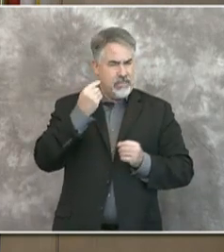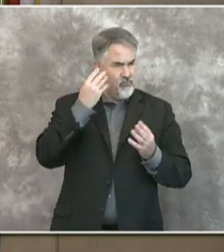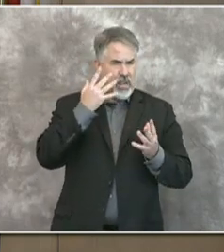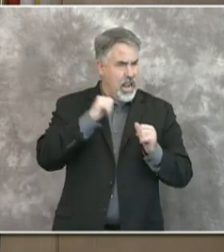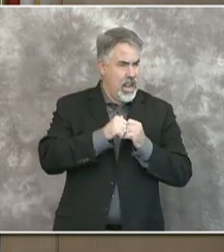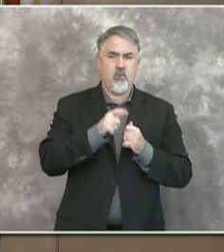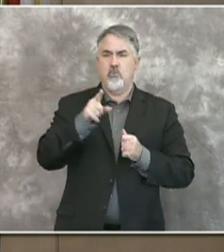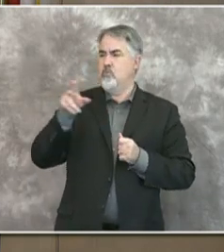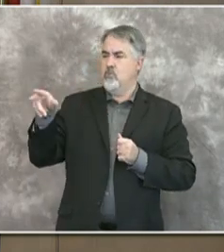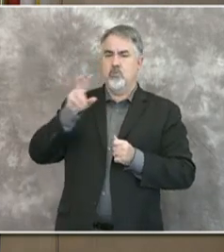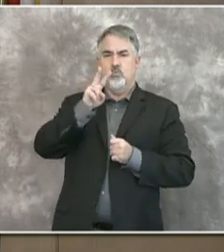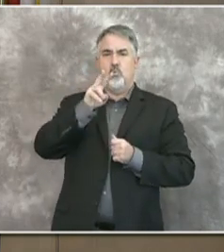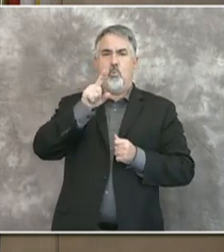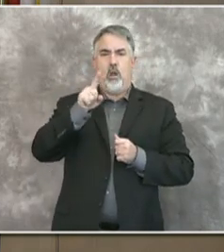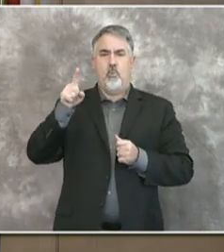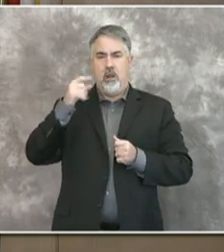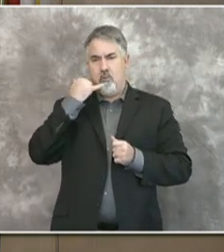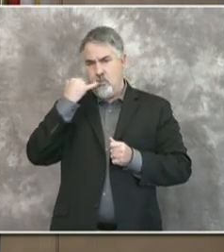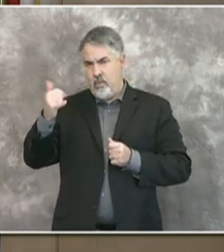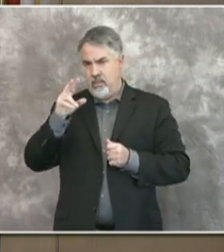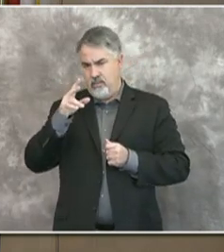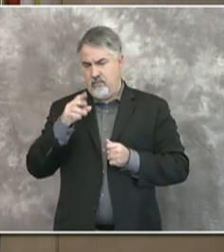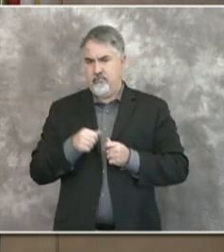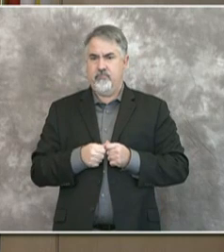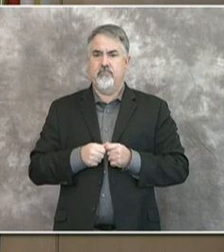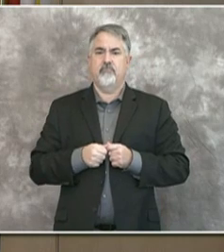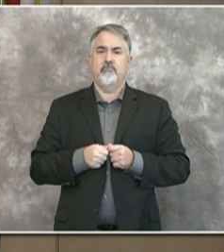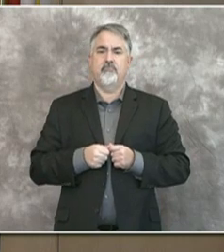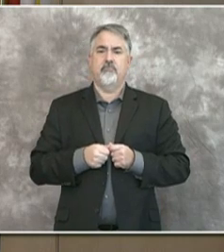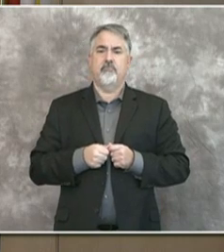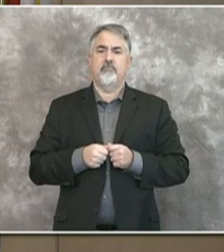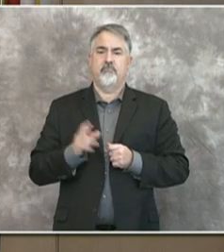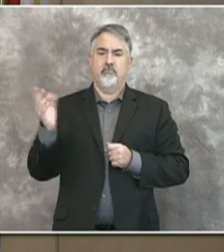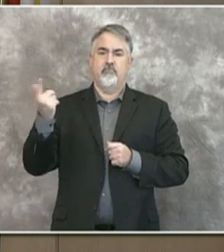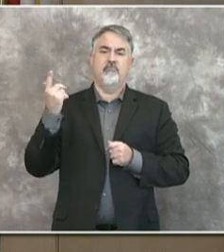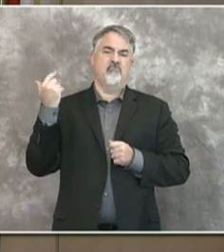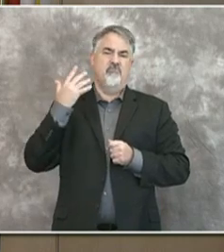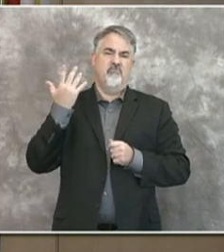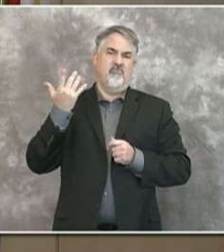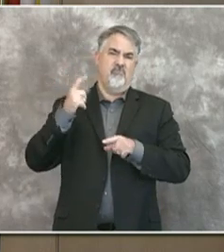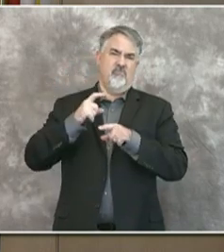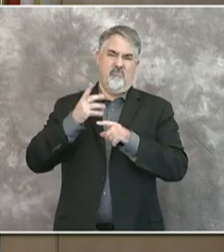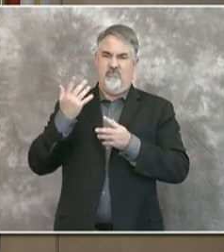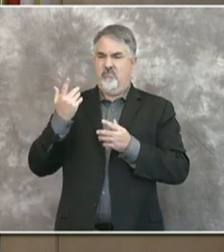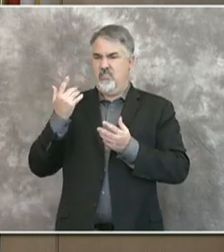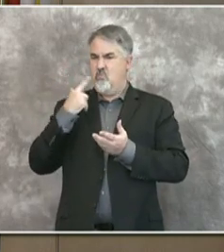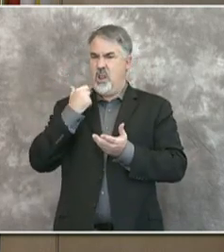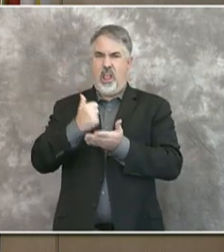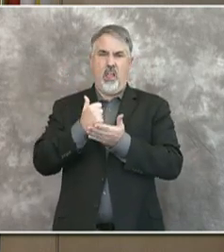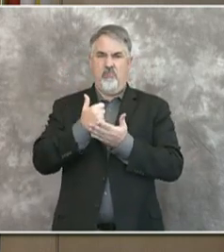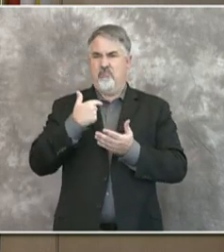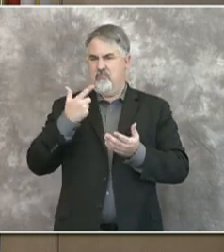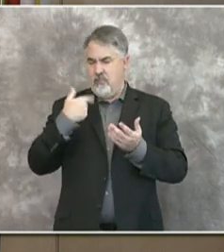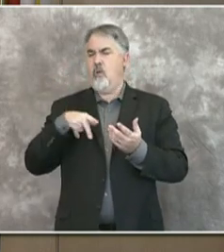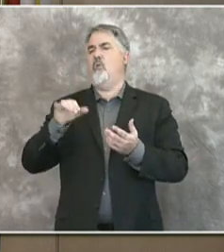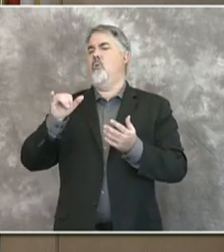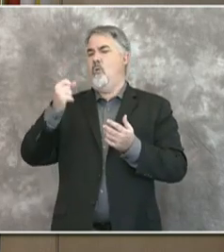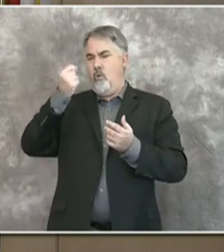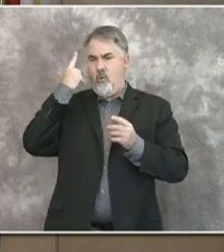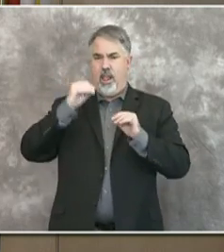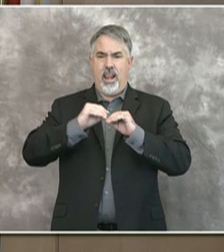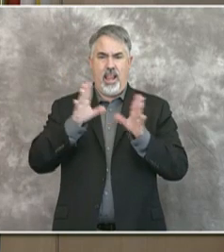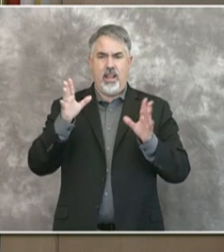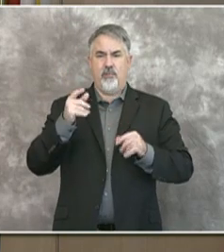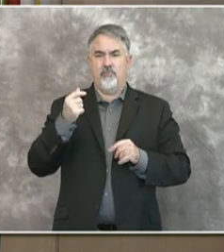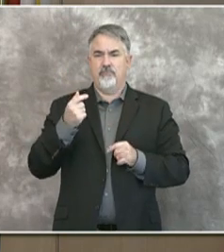our county, and as shown by the numbers in our increase in tests. Bottom line, we continue to look for more ways to